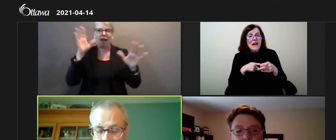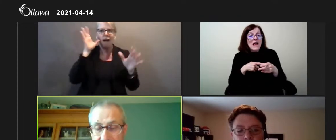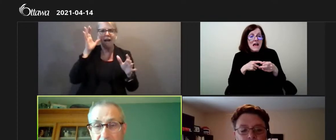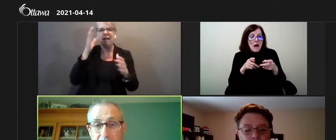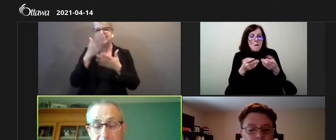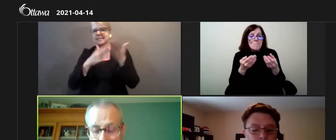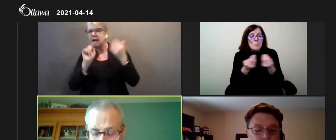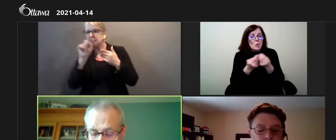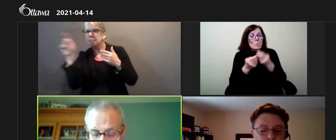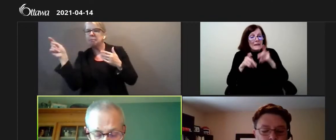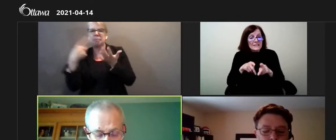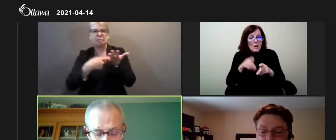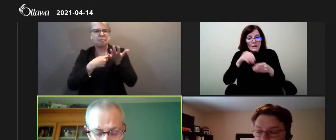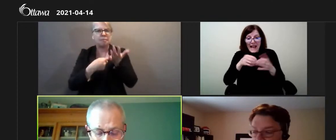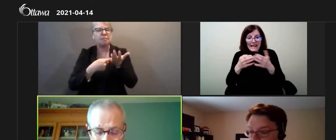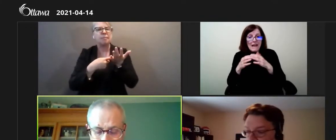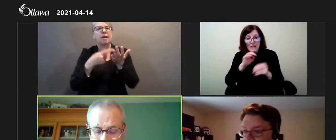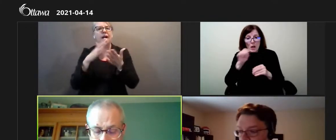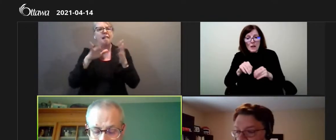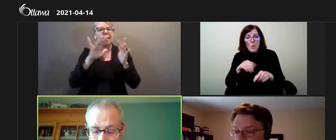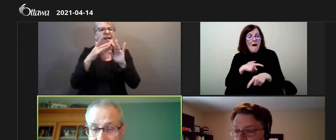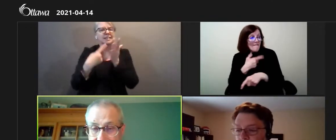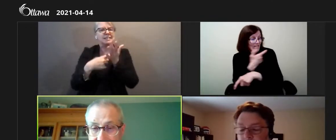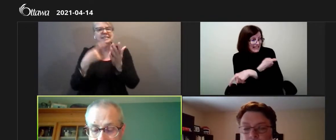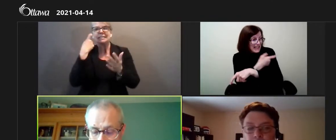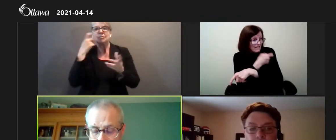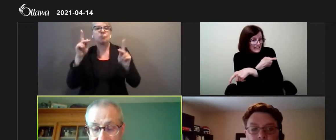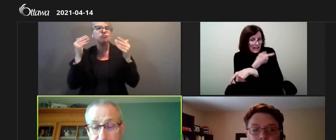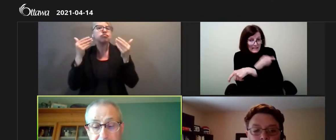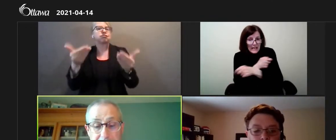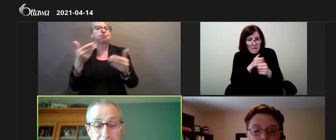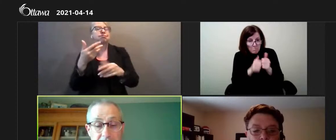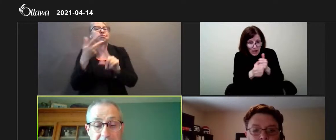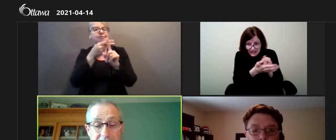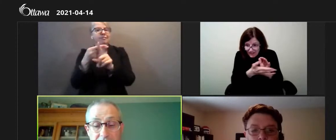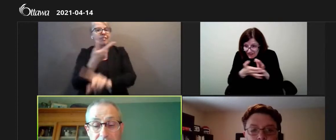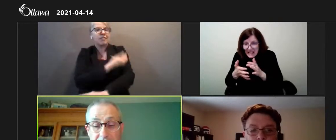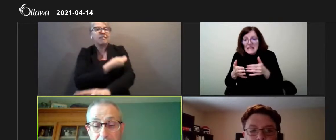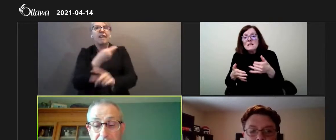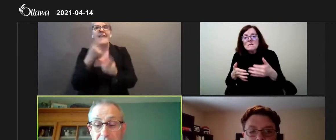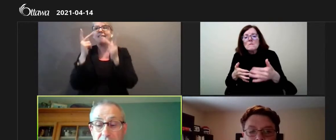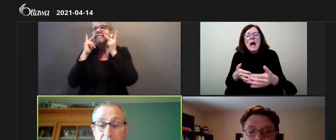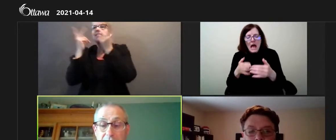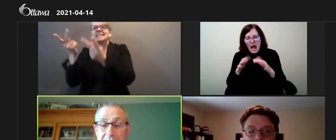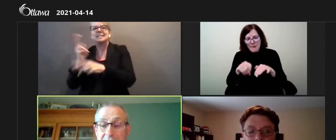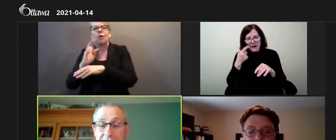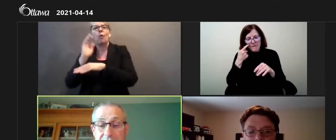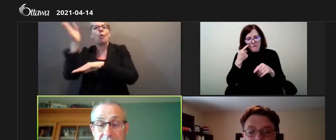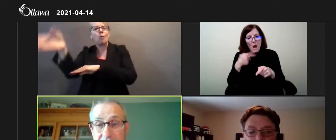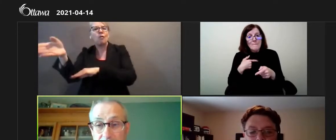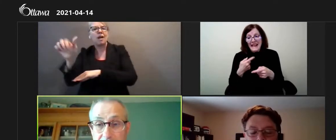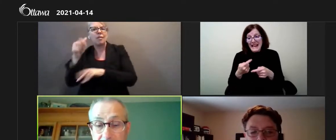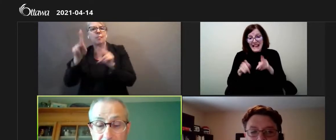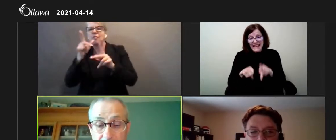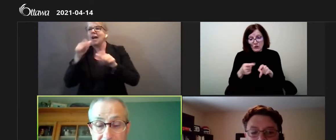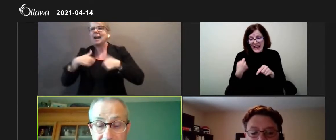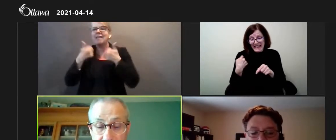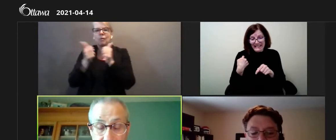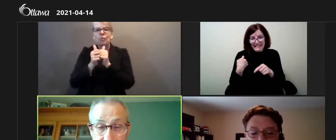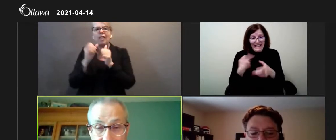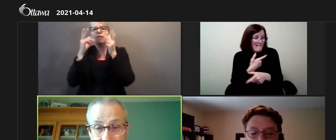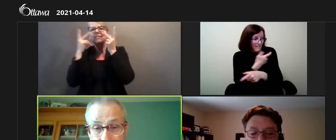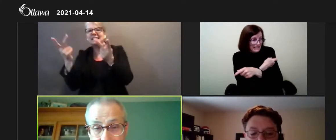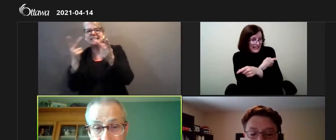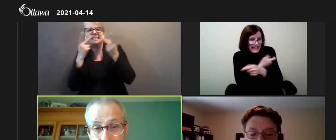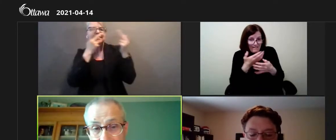online about people who have recently been vaccinated, visiting and dining with people they don't live with or planning to visit children or